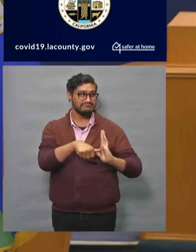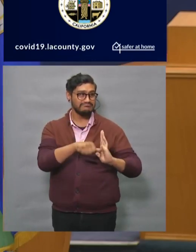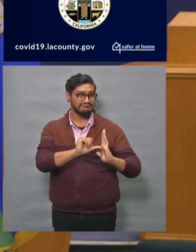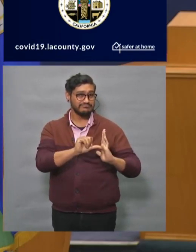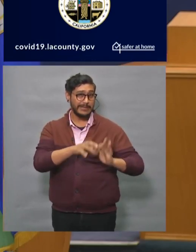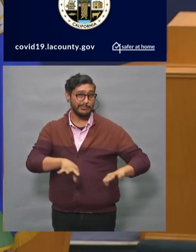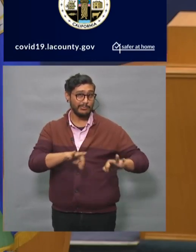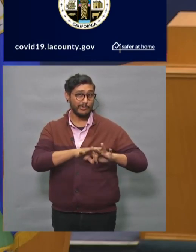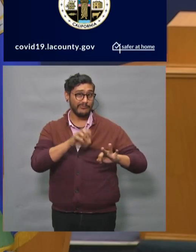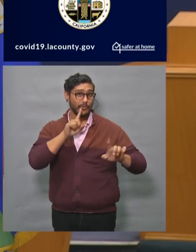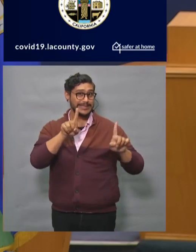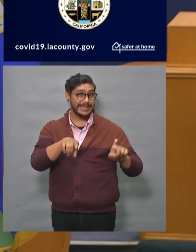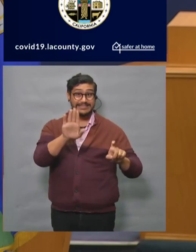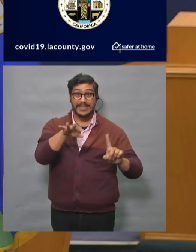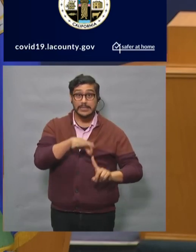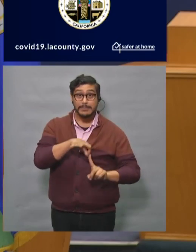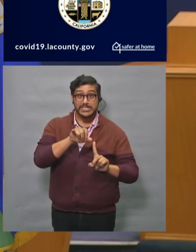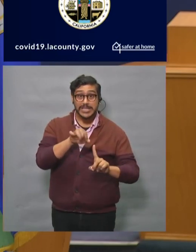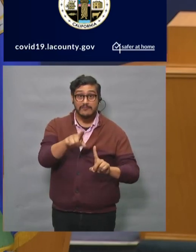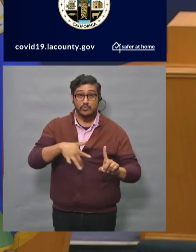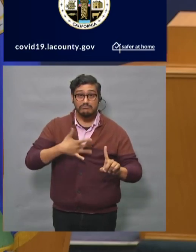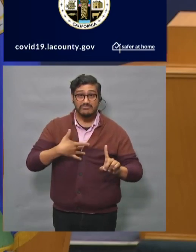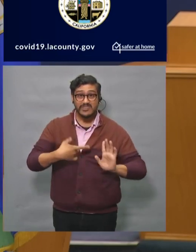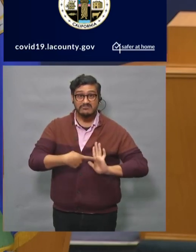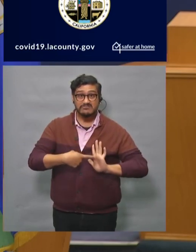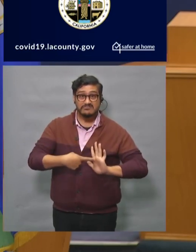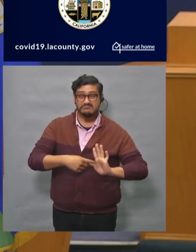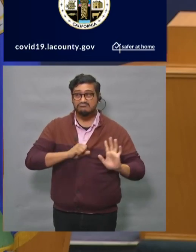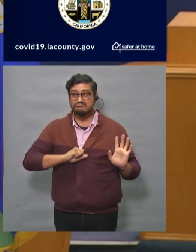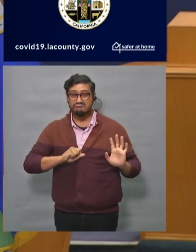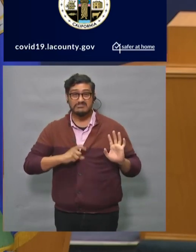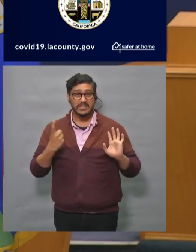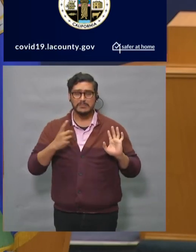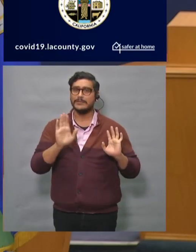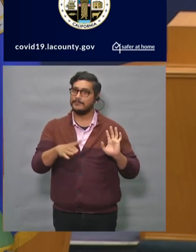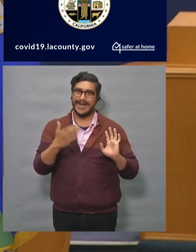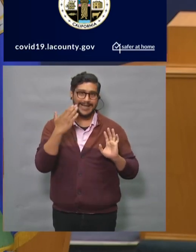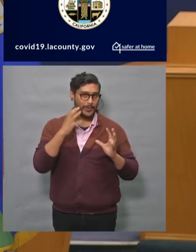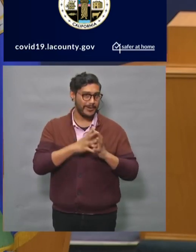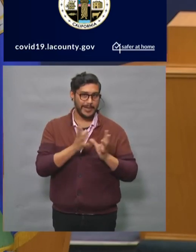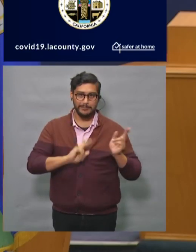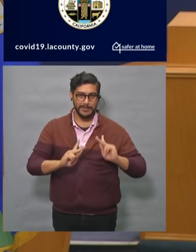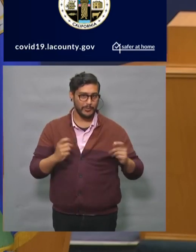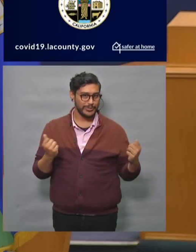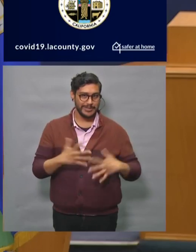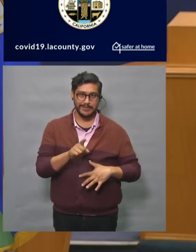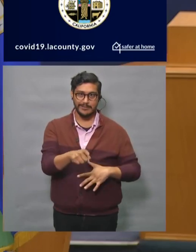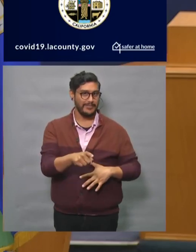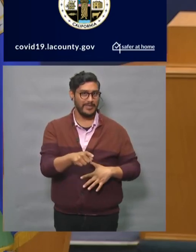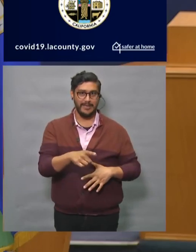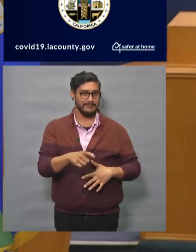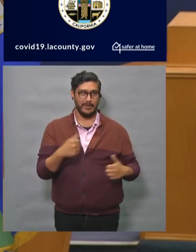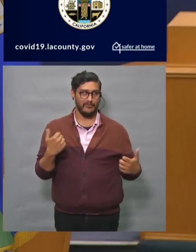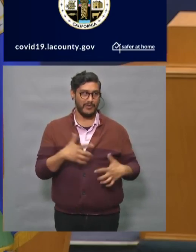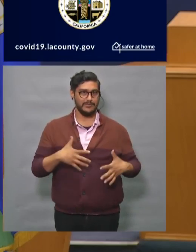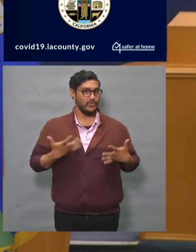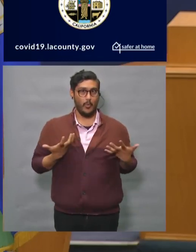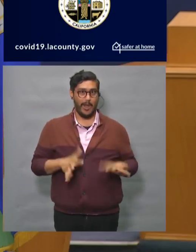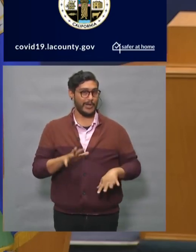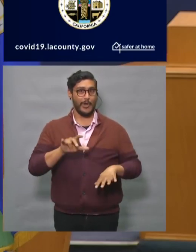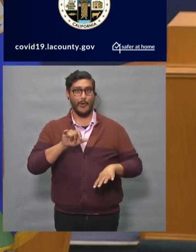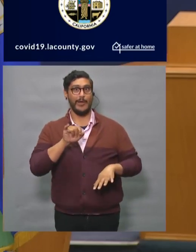if you have symptoms. Some people are scared, as they are with any kind of testing. I'd rather not know the results than know the results.